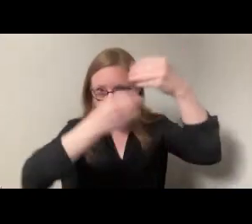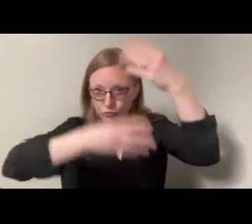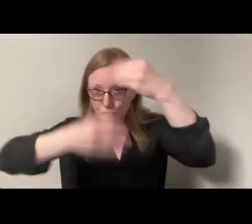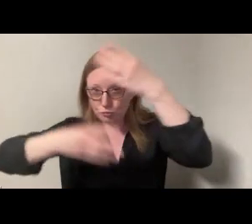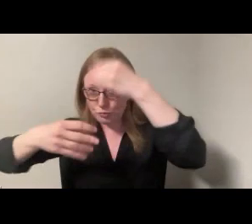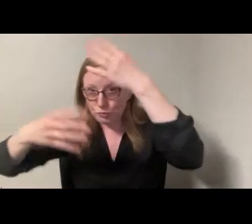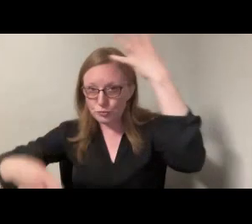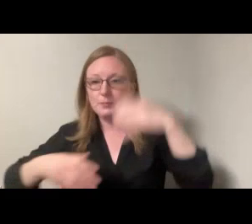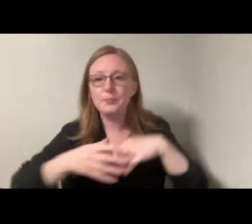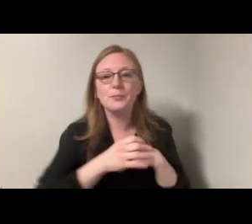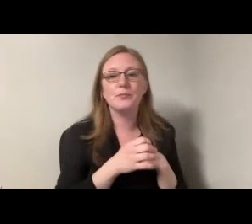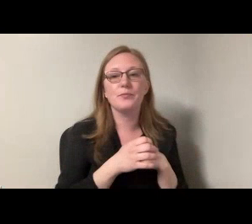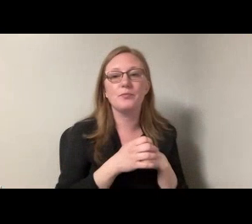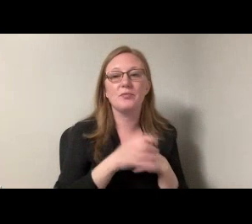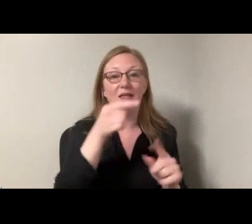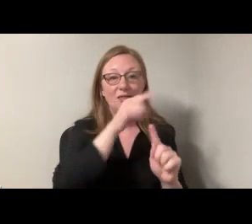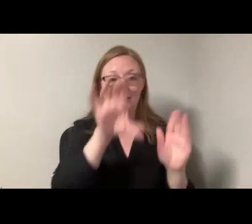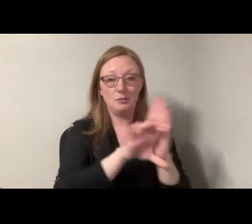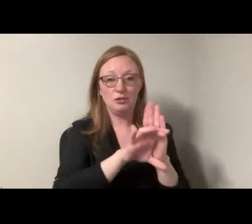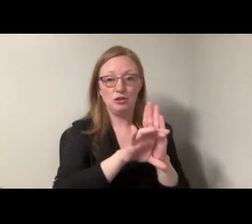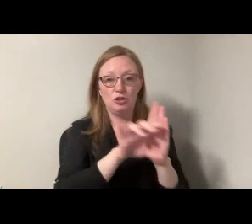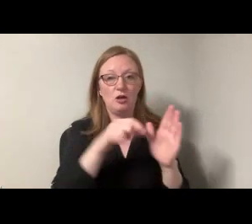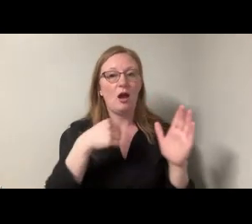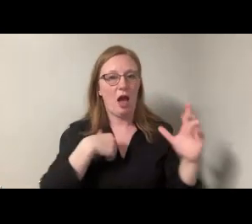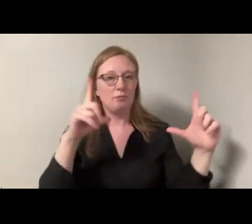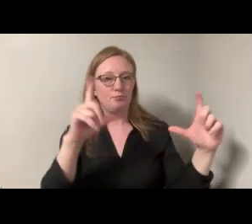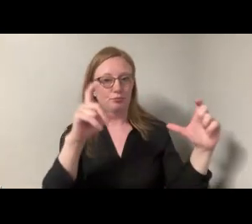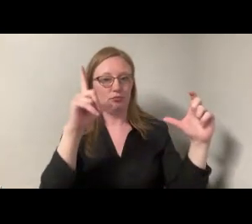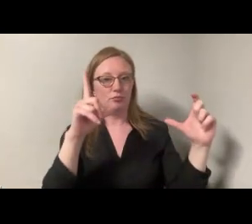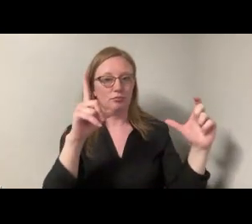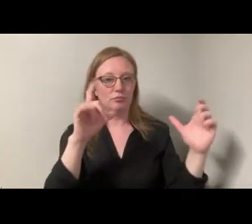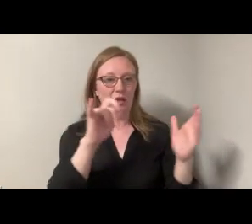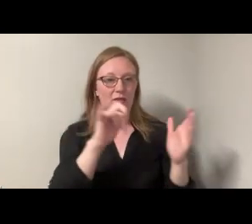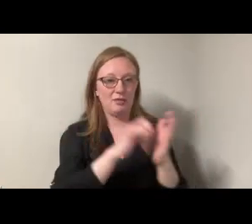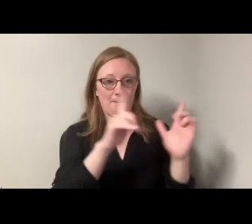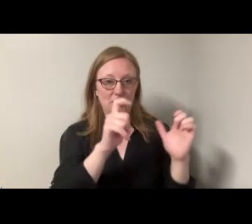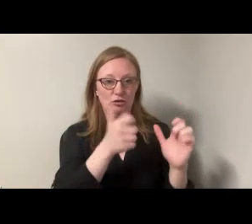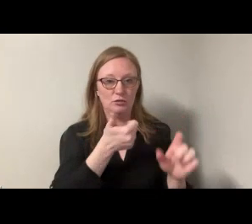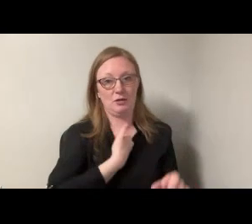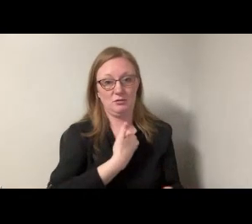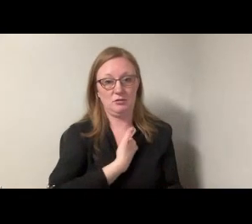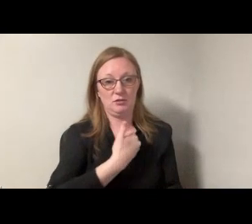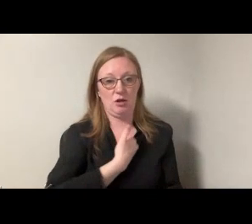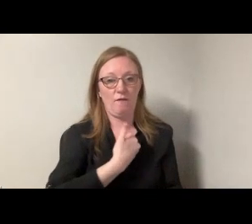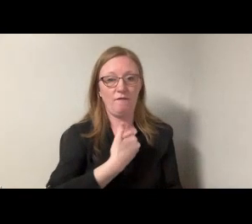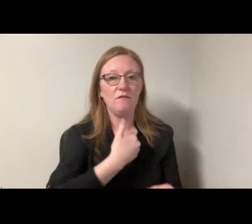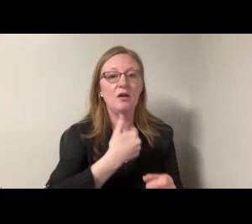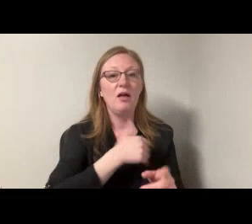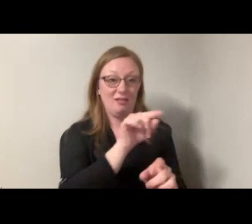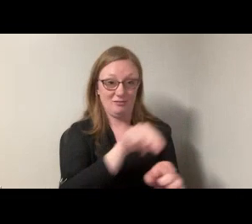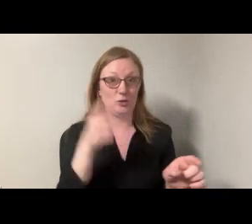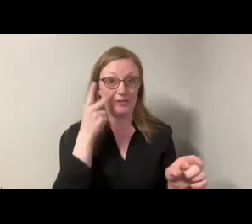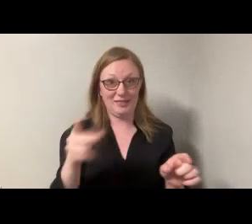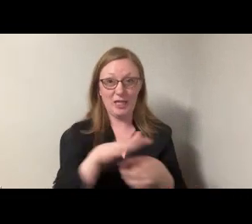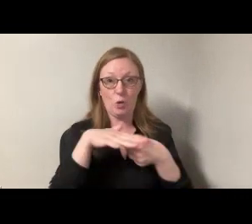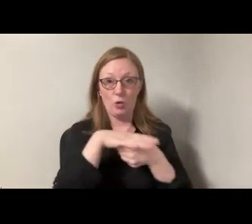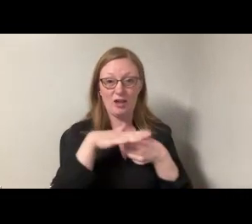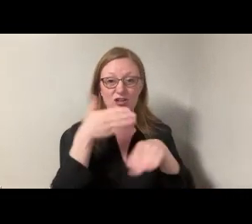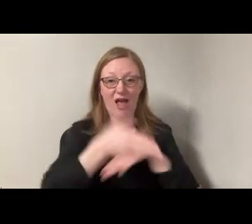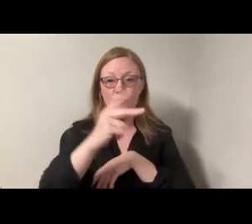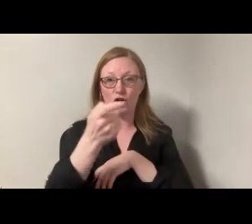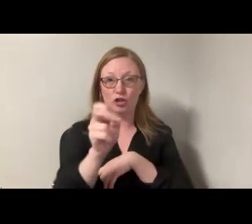This is a picture that I took at Bay St. Louis and Hancock County, Mississippi after Katrina. It was